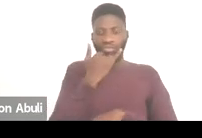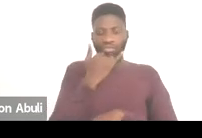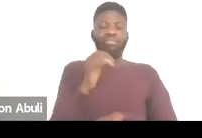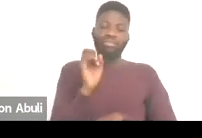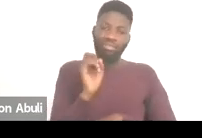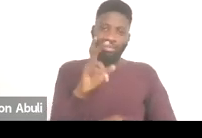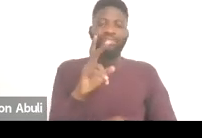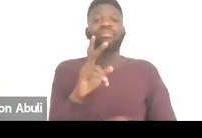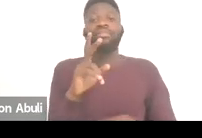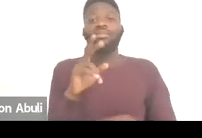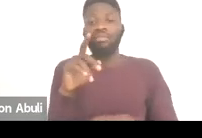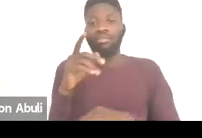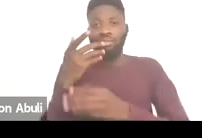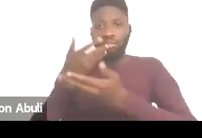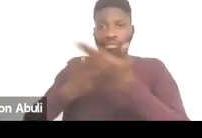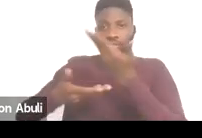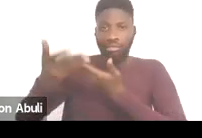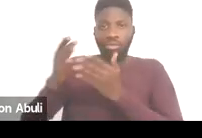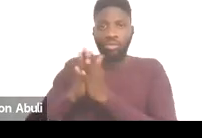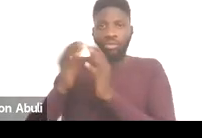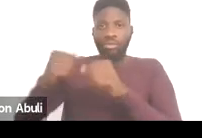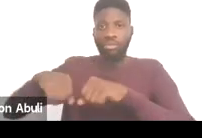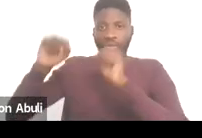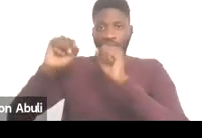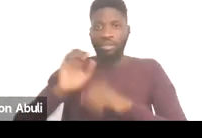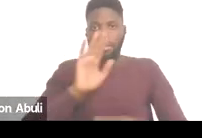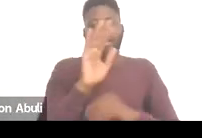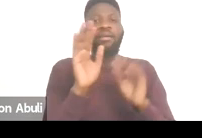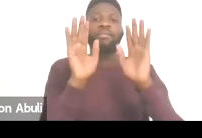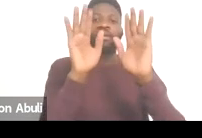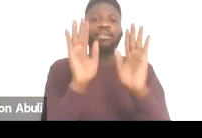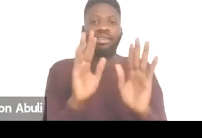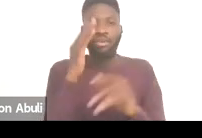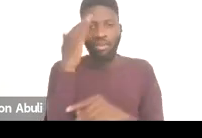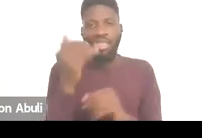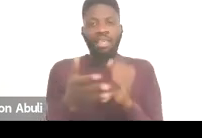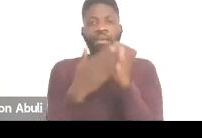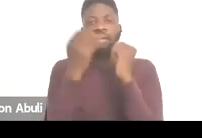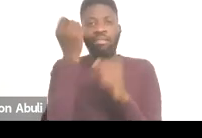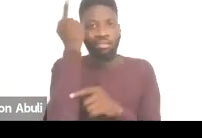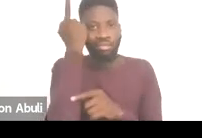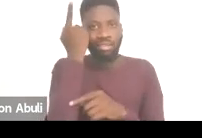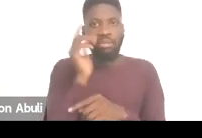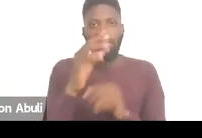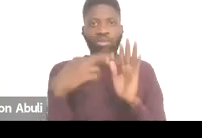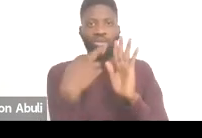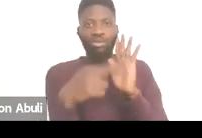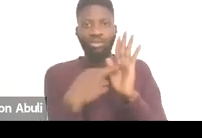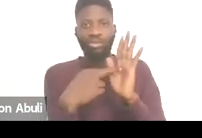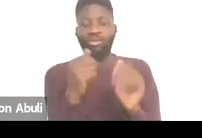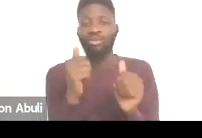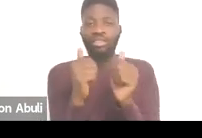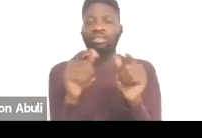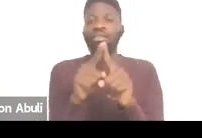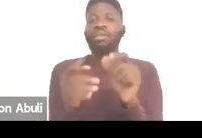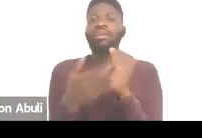with your employer is important because one, it helps you understand what your role is. It also helps you